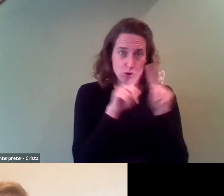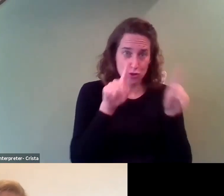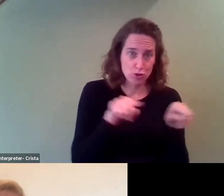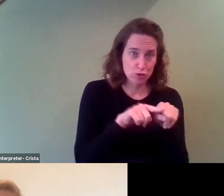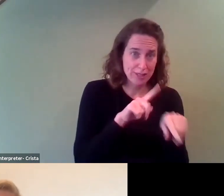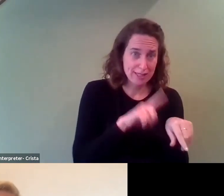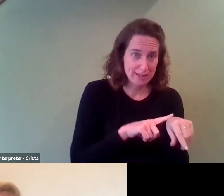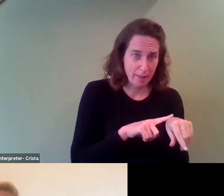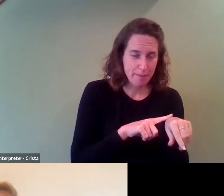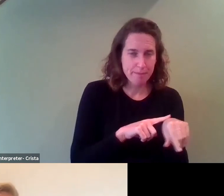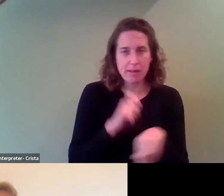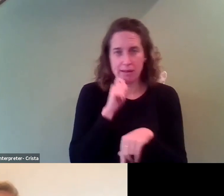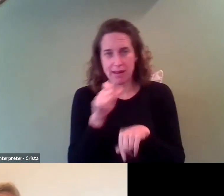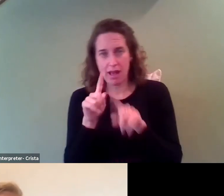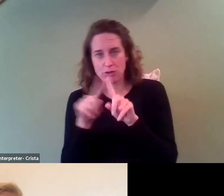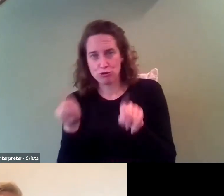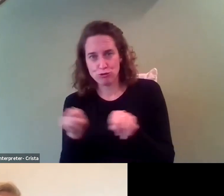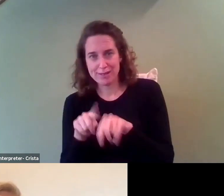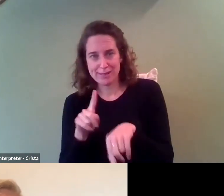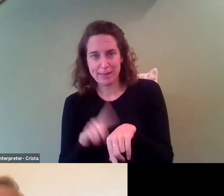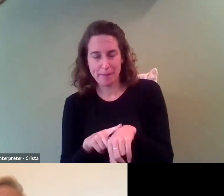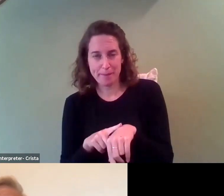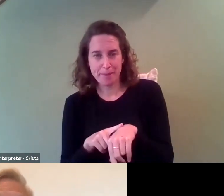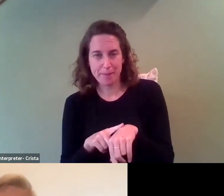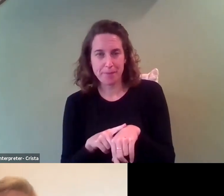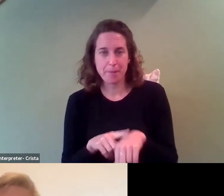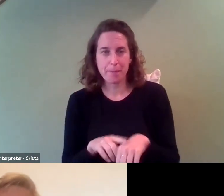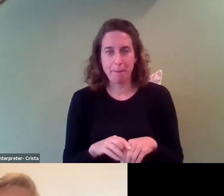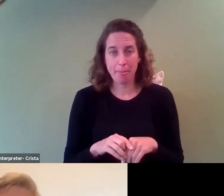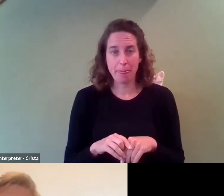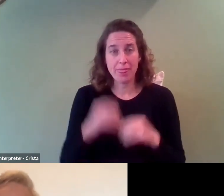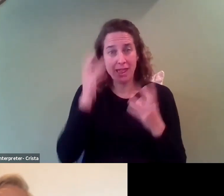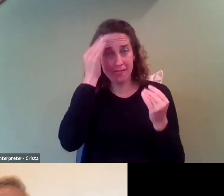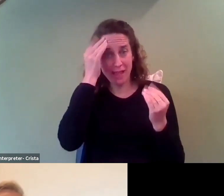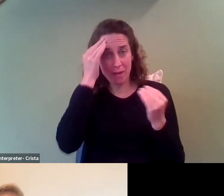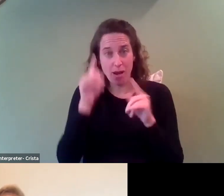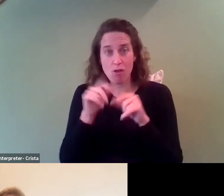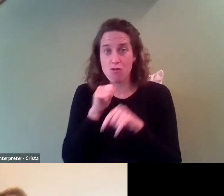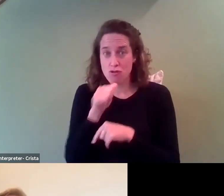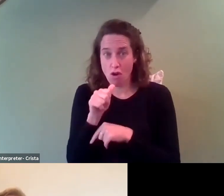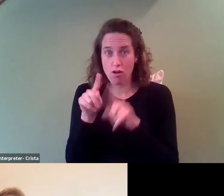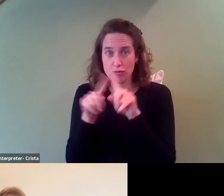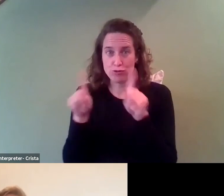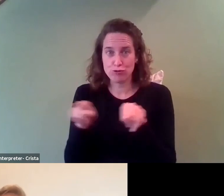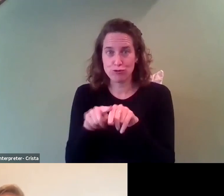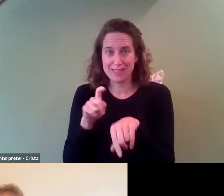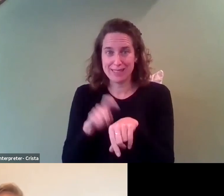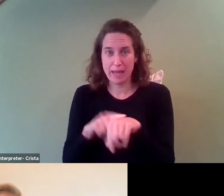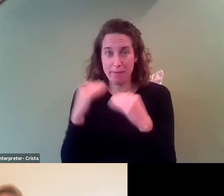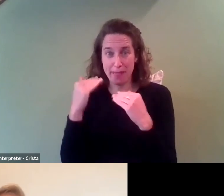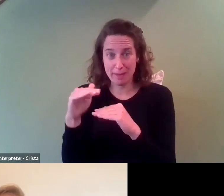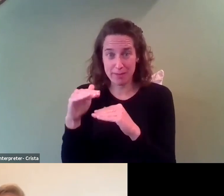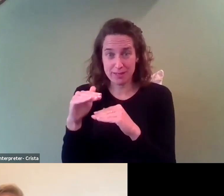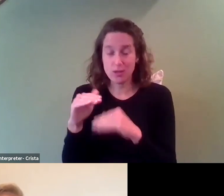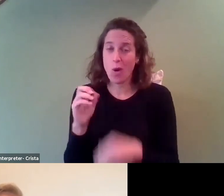time. And maybe we should start thinking about non-screen time limits, you know, now, and sort of say, okay, I'm going to